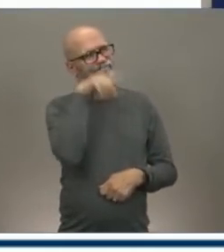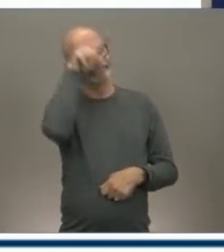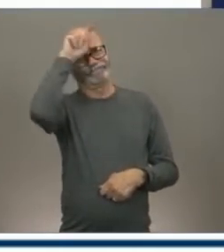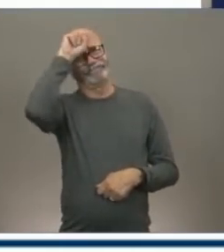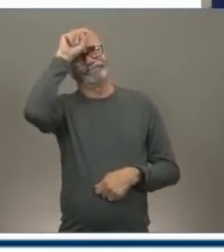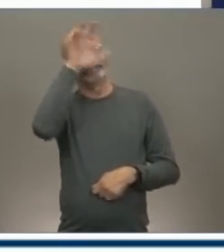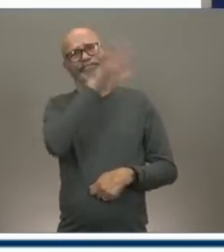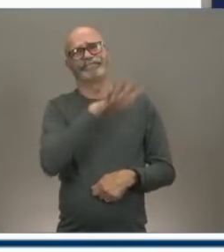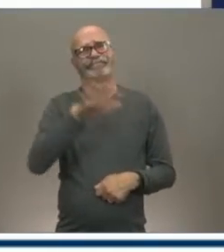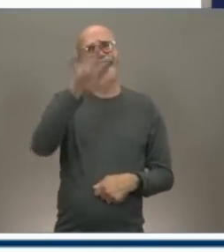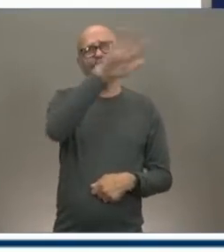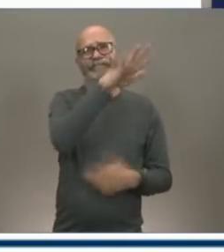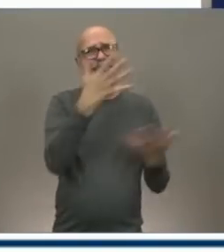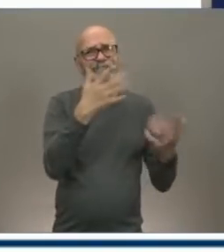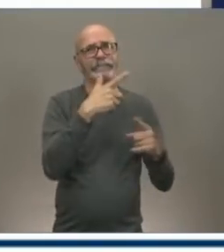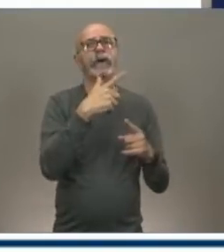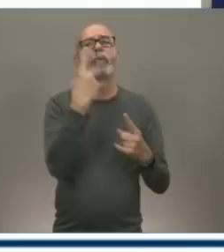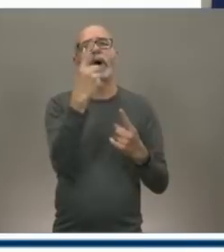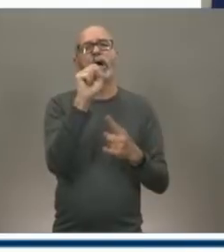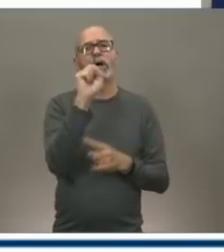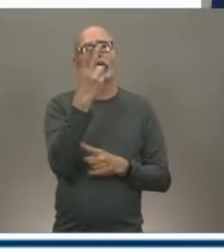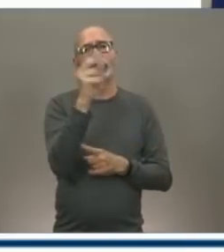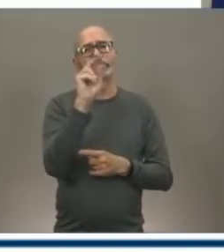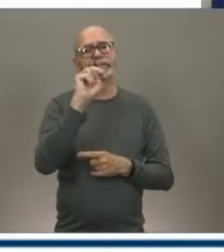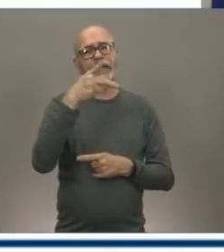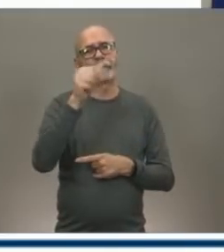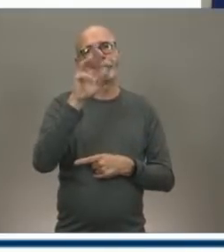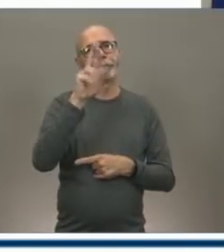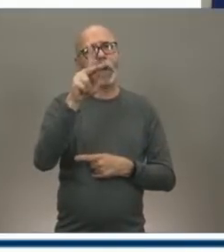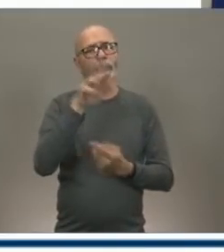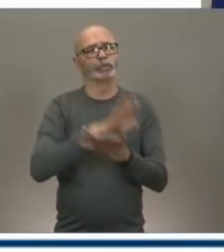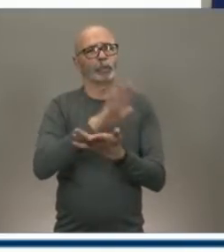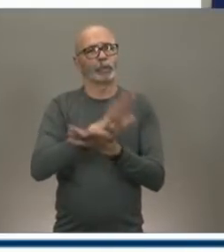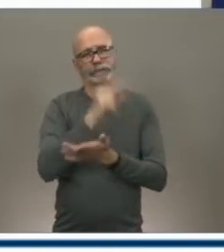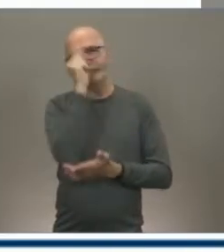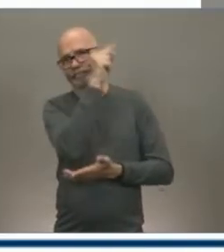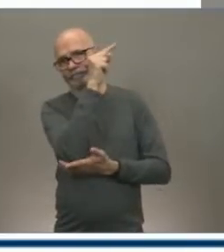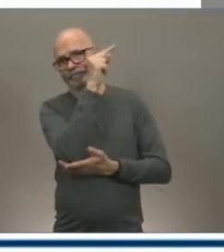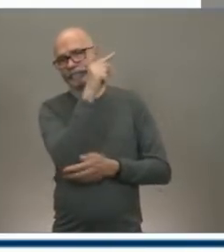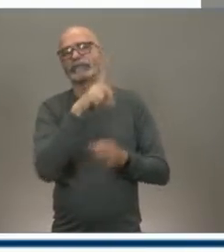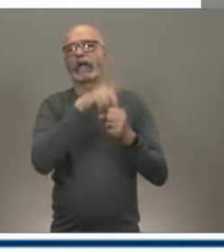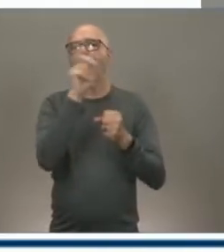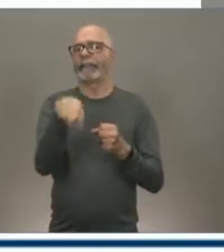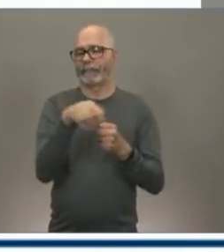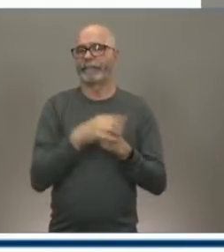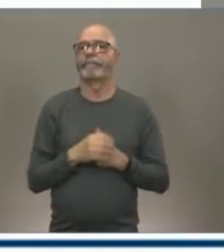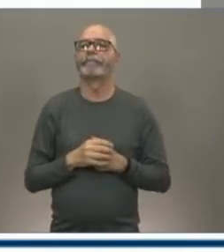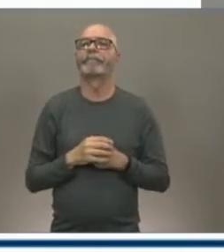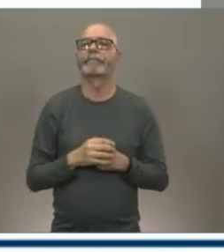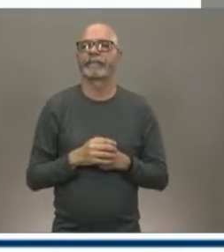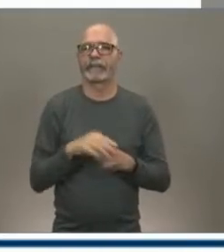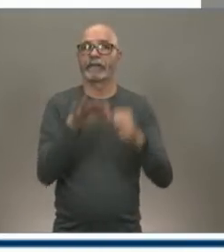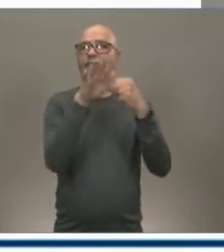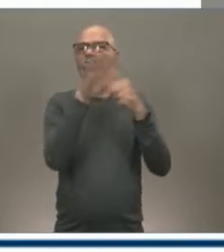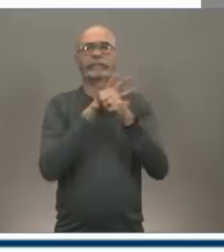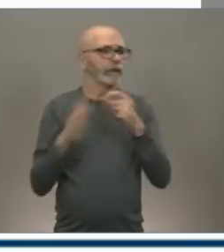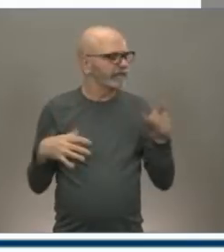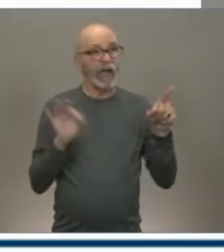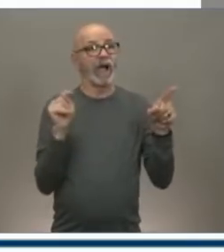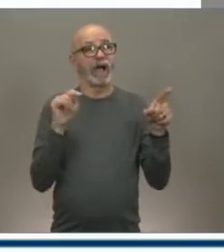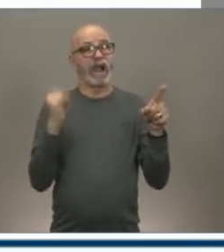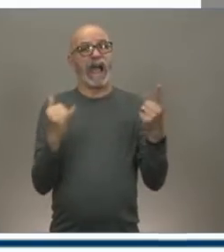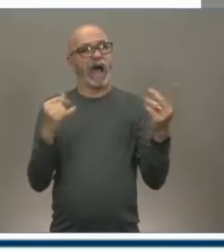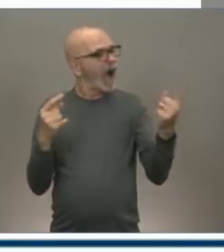connected to Shannon Park Elementary in Dartmouth. And that's an active case just earlier today, and